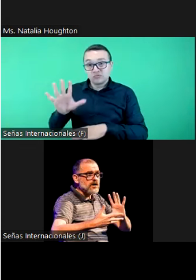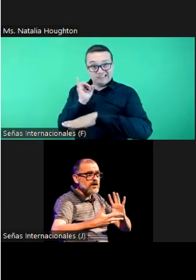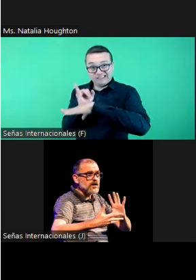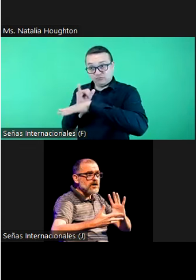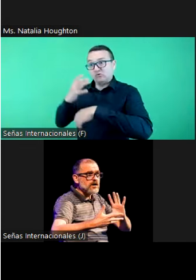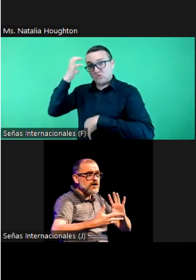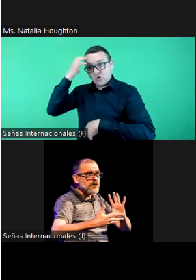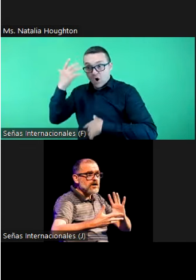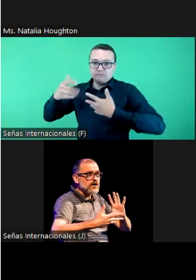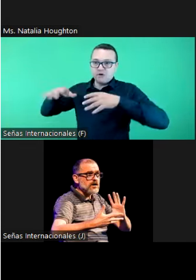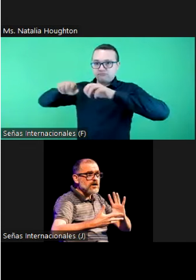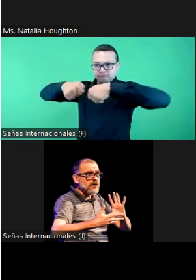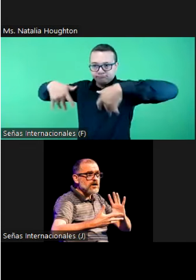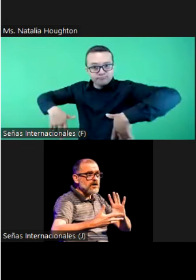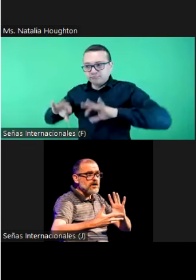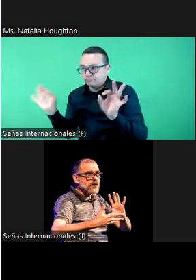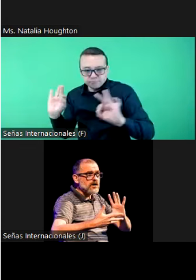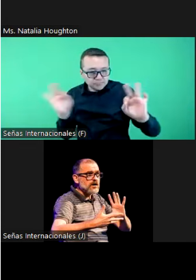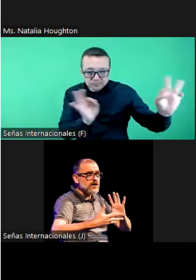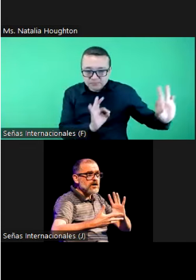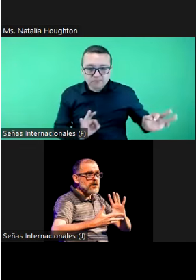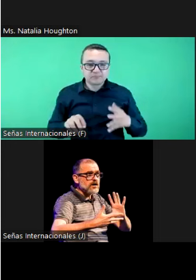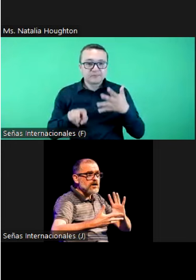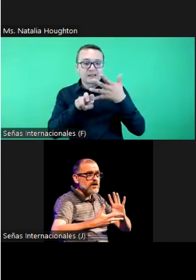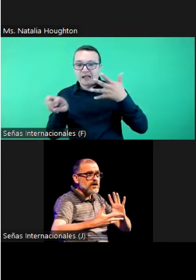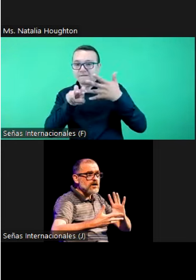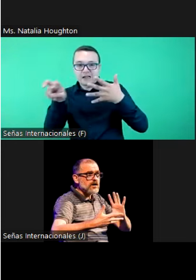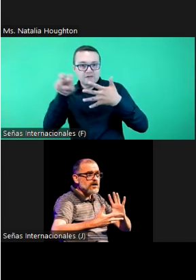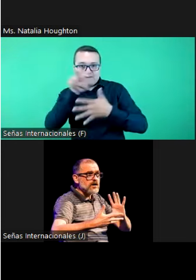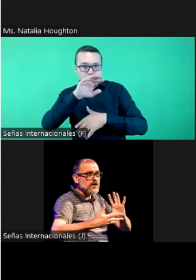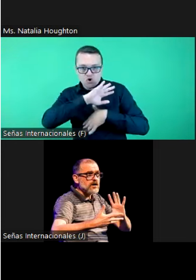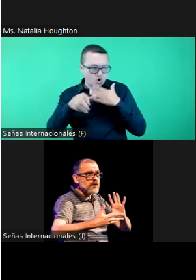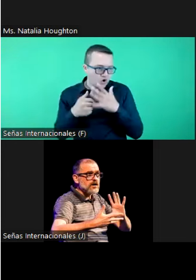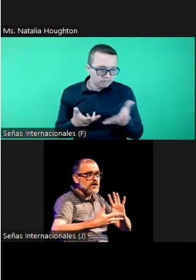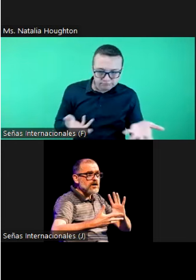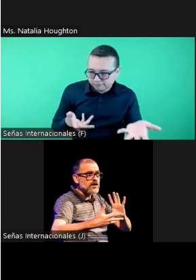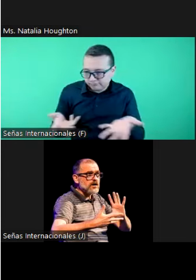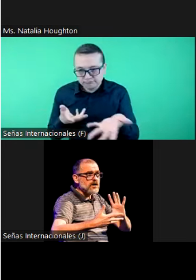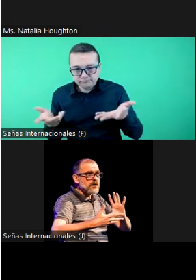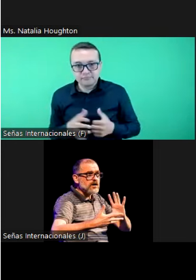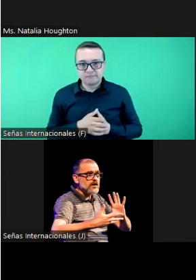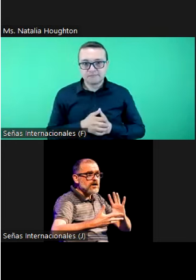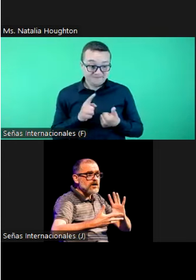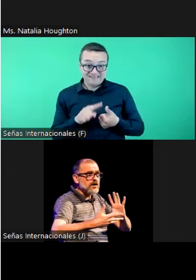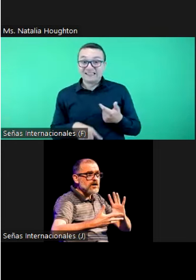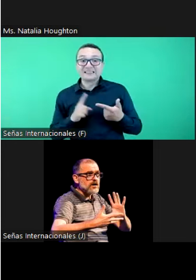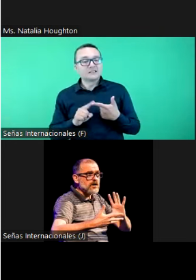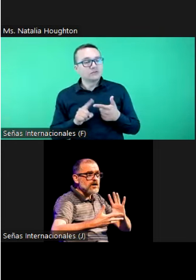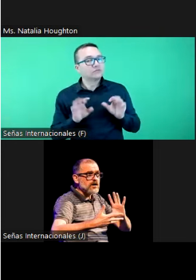institutional governability with a territorial focus. And in the second